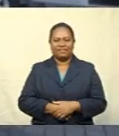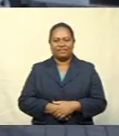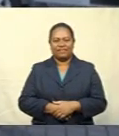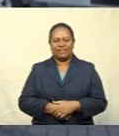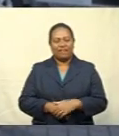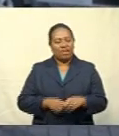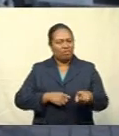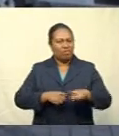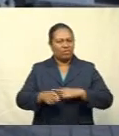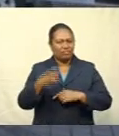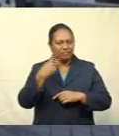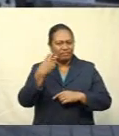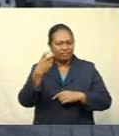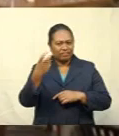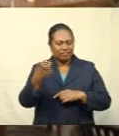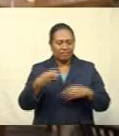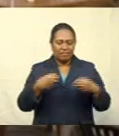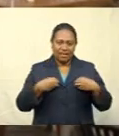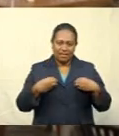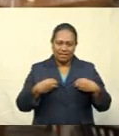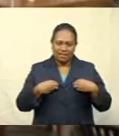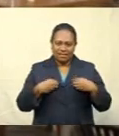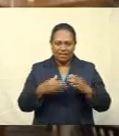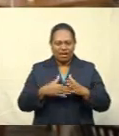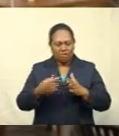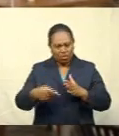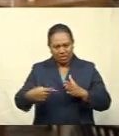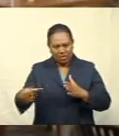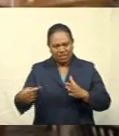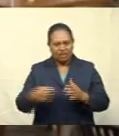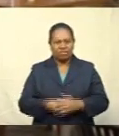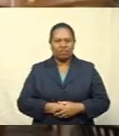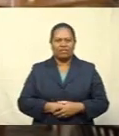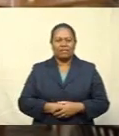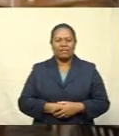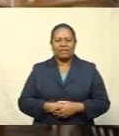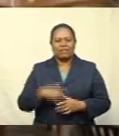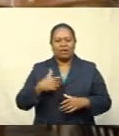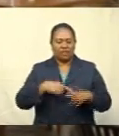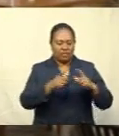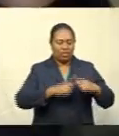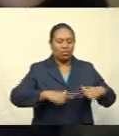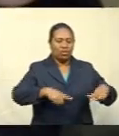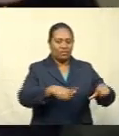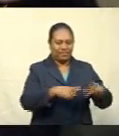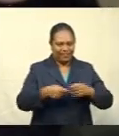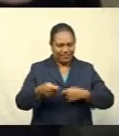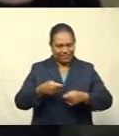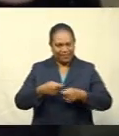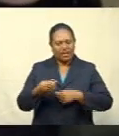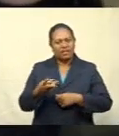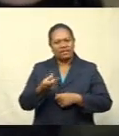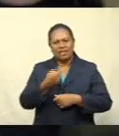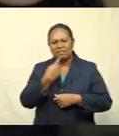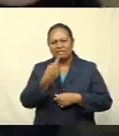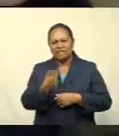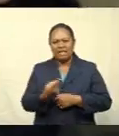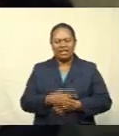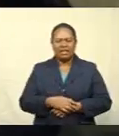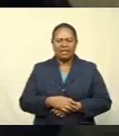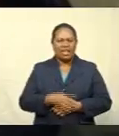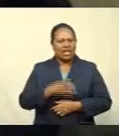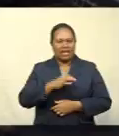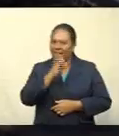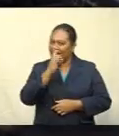Majority of tourism-related businesses continue to operate largely due to the local market. However, some say it may not be able to